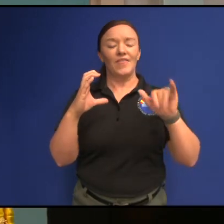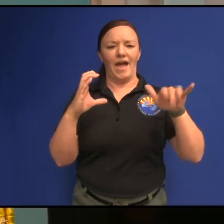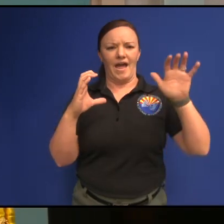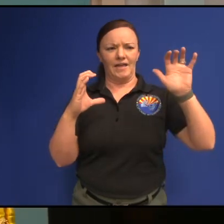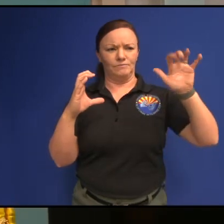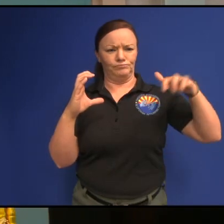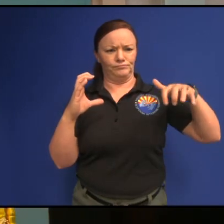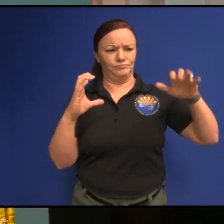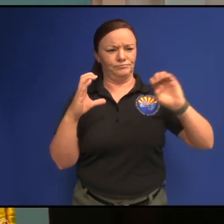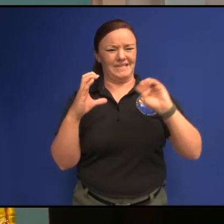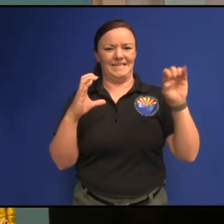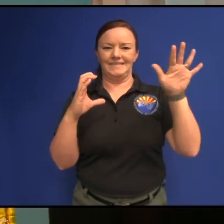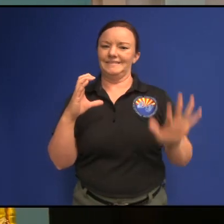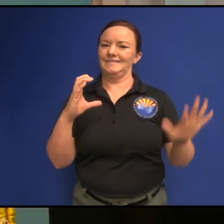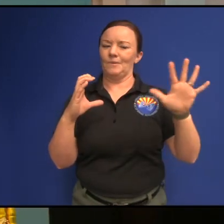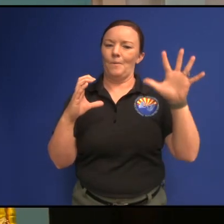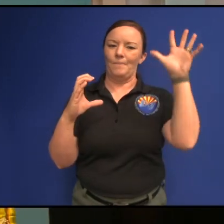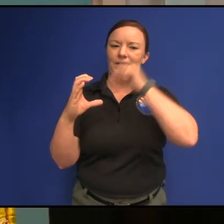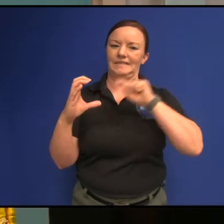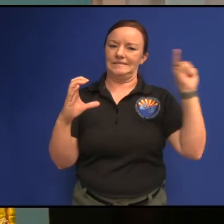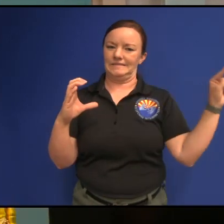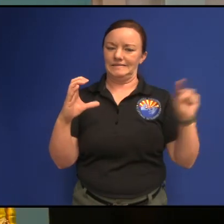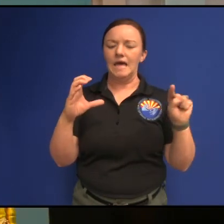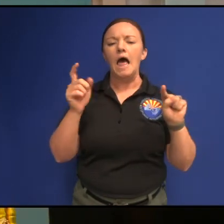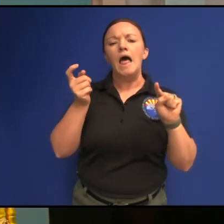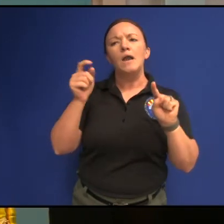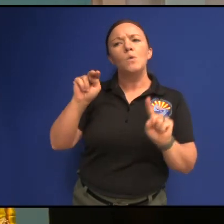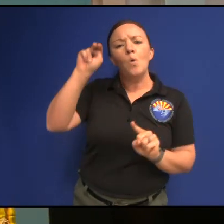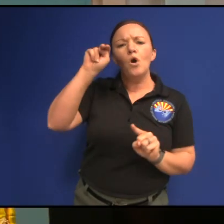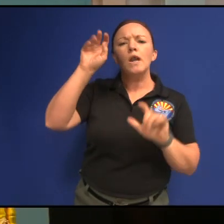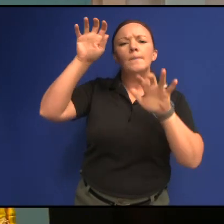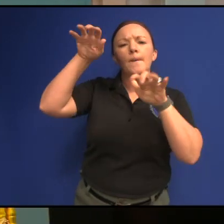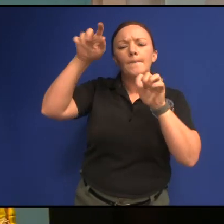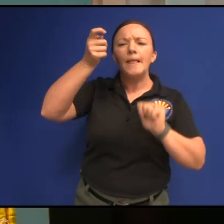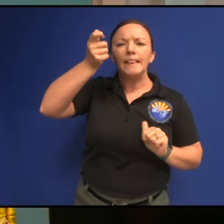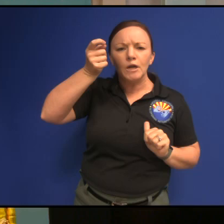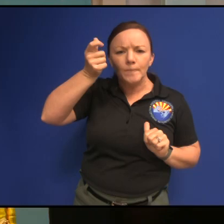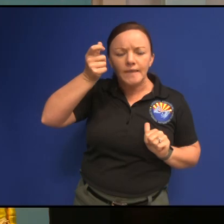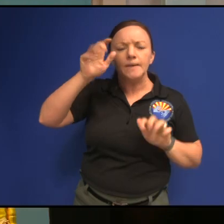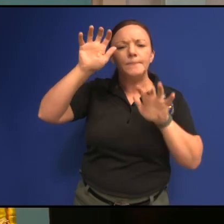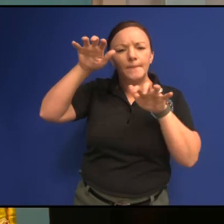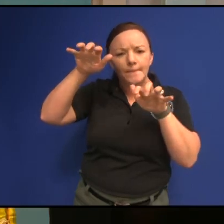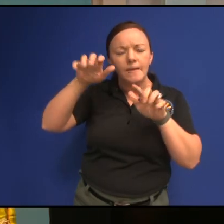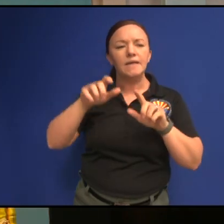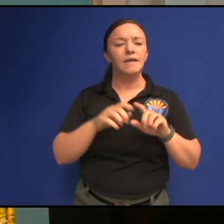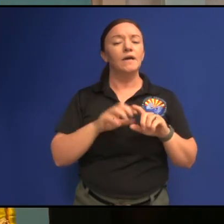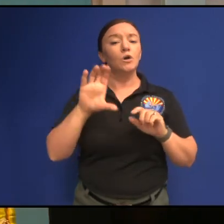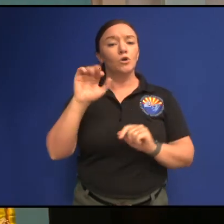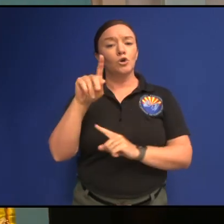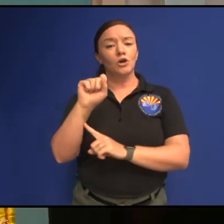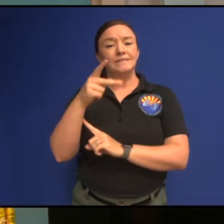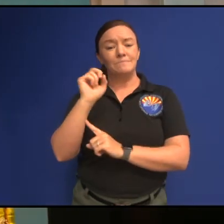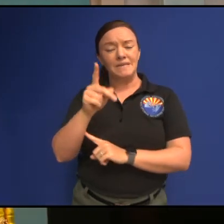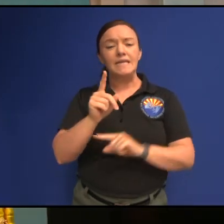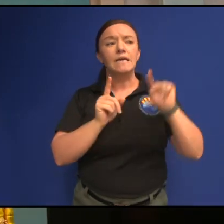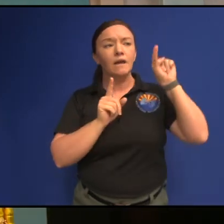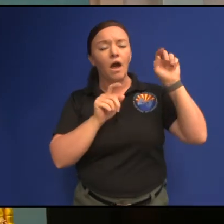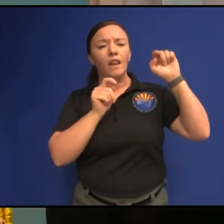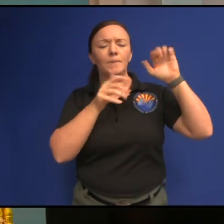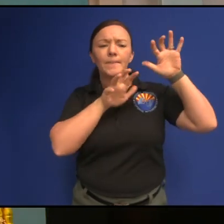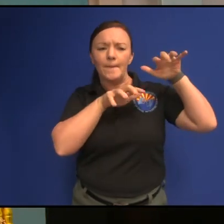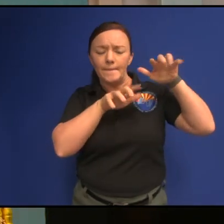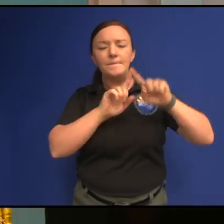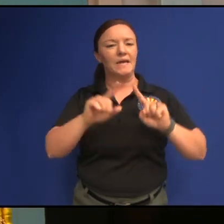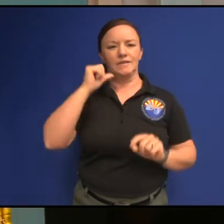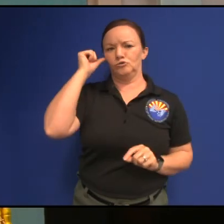across the northern portion of the Hermit's Peak fire and some that came off of the east side of the Cook's Peak fire. But for the most part, we stayed dry